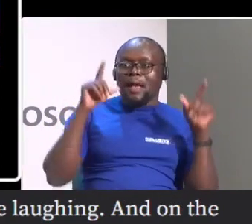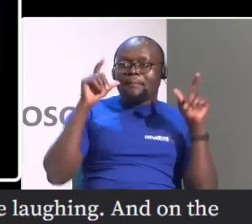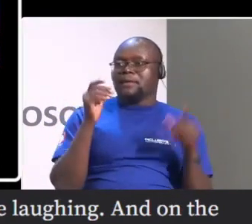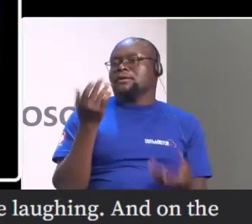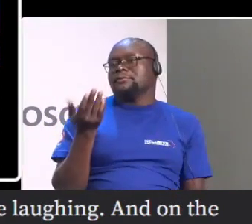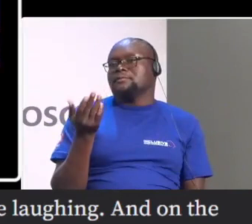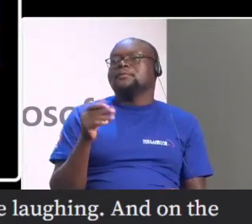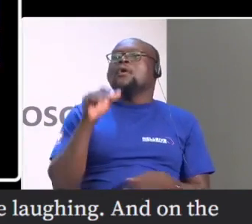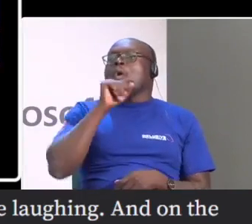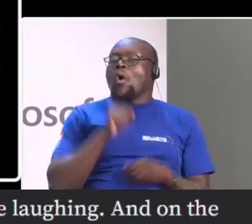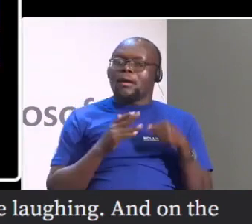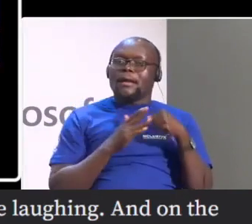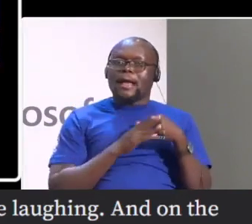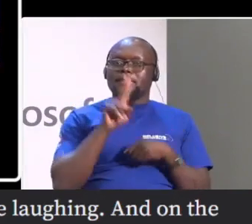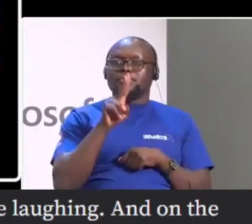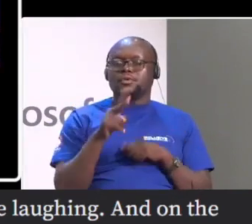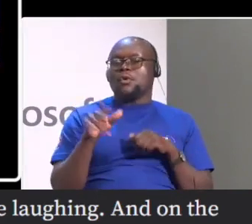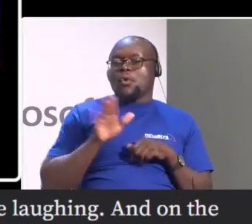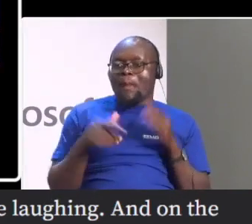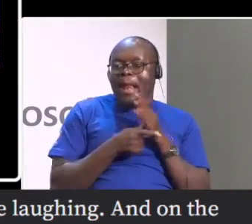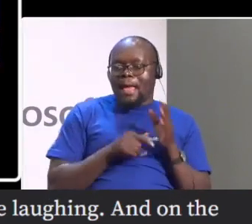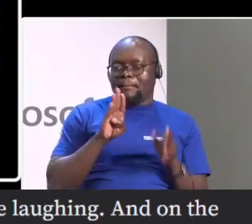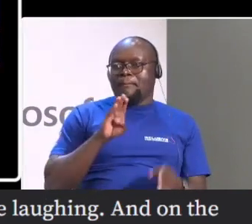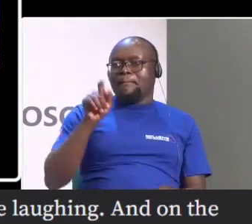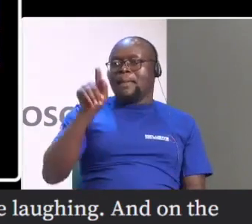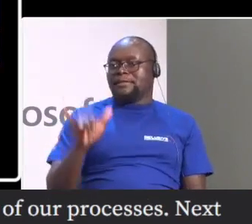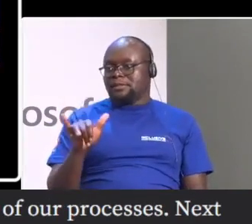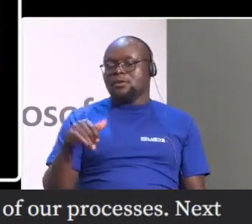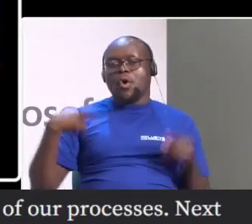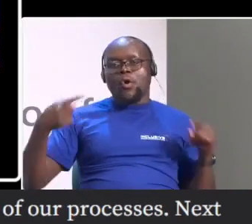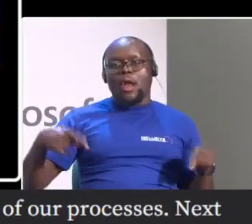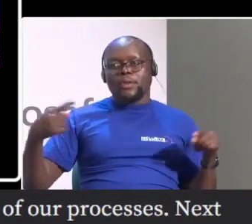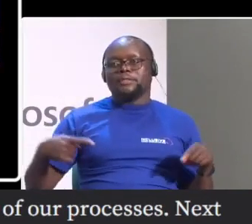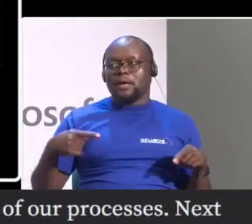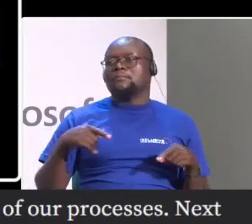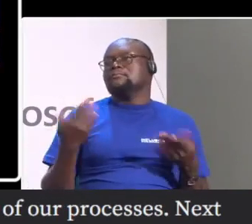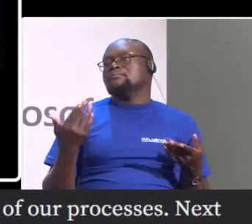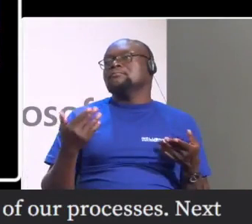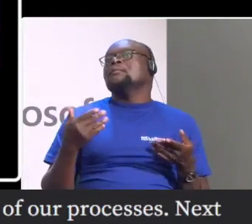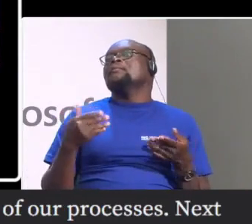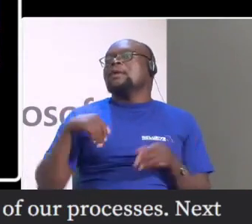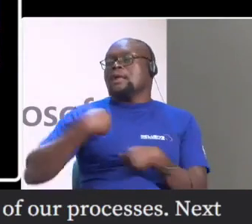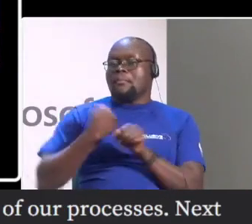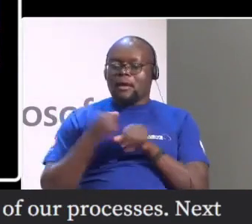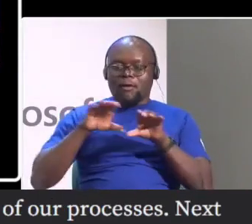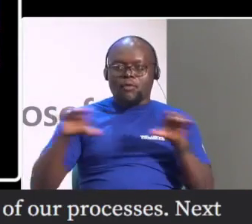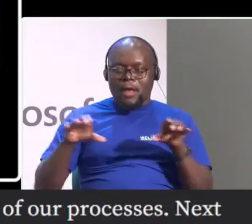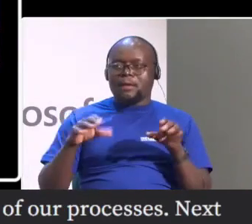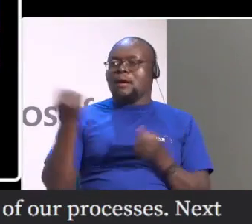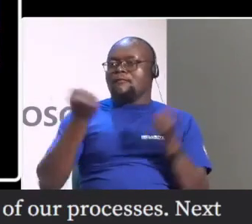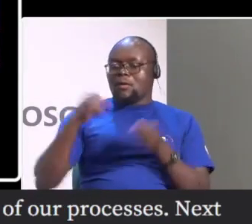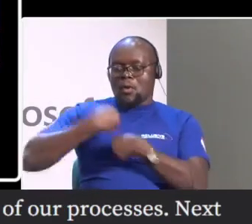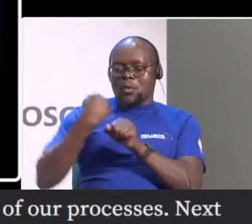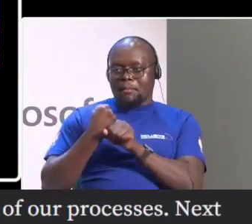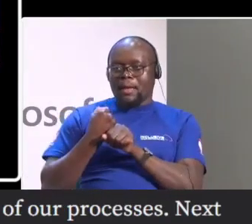a 92-year-old woman called Betty in a wheelchair in a mock-up, a wooden mock-up of a vehicle that we were